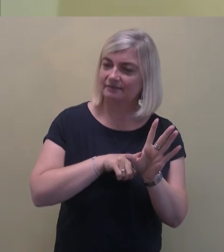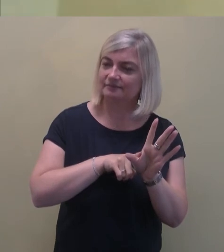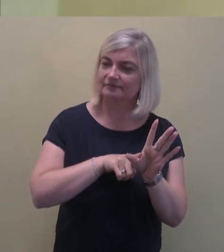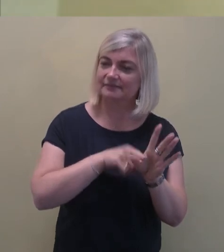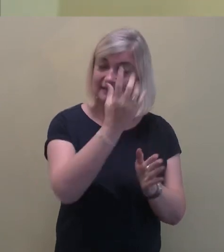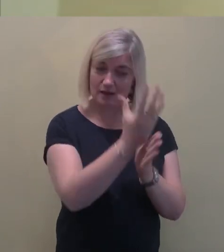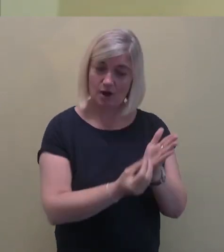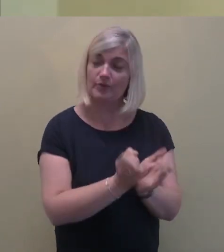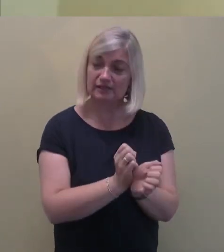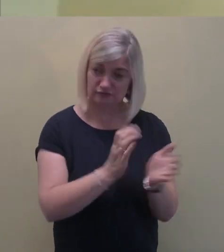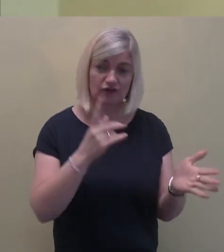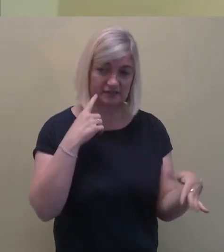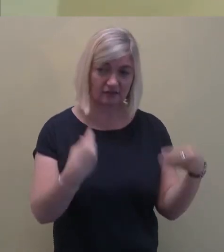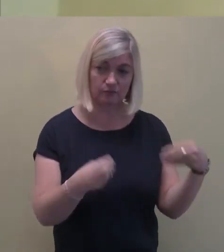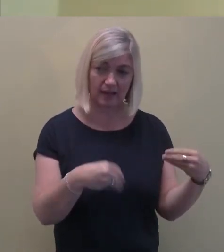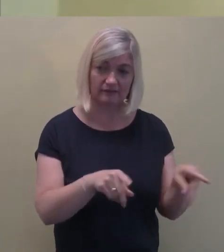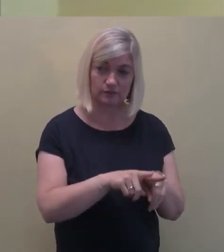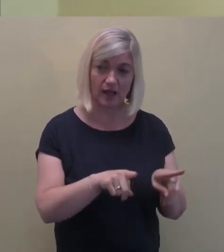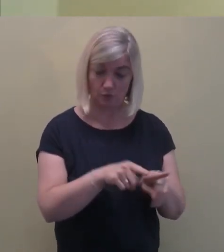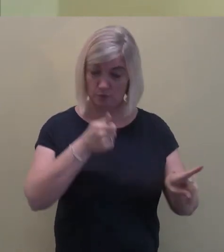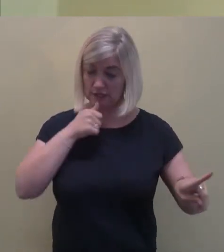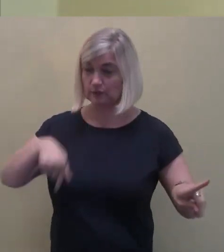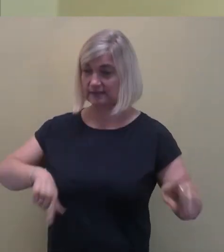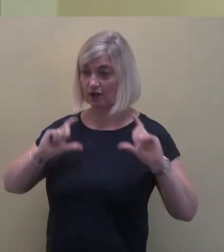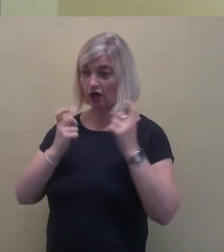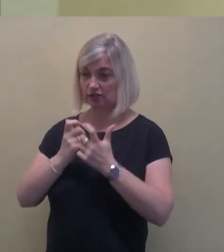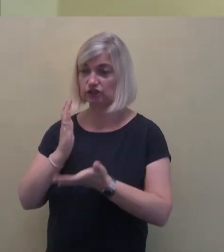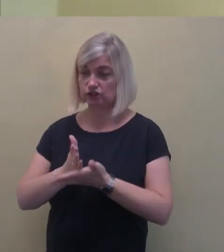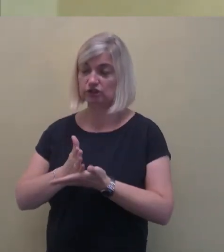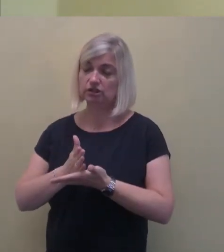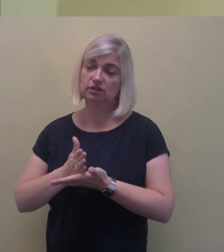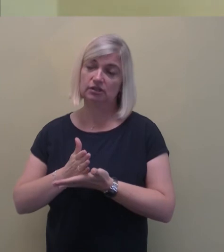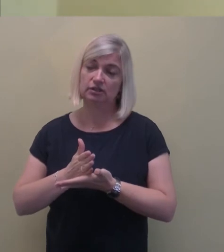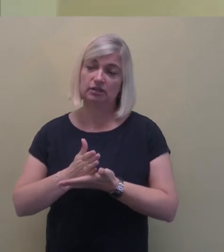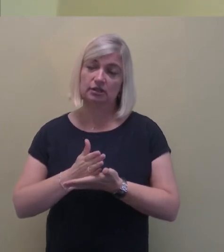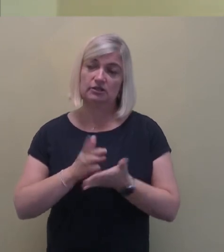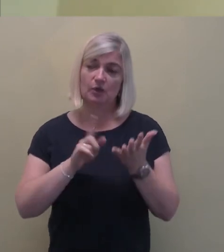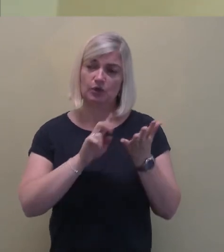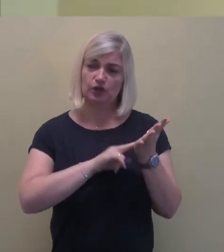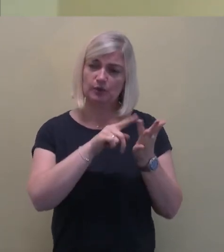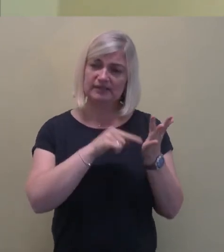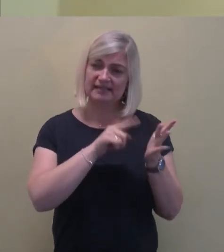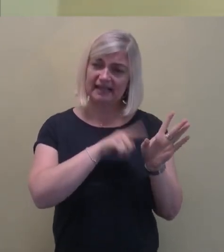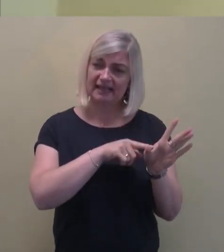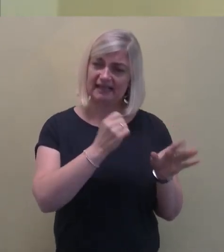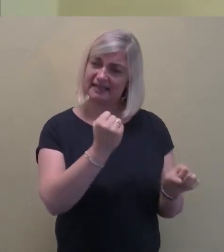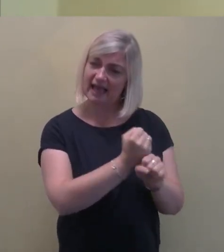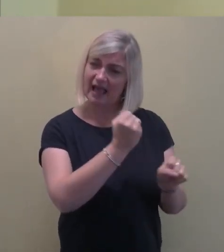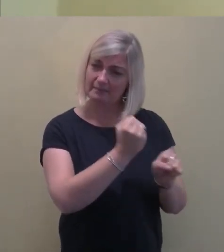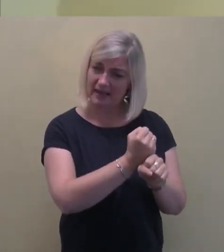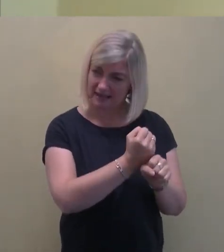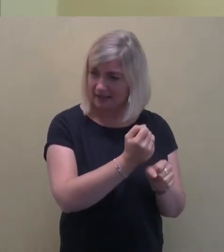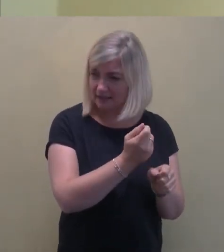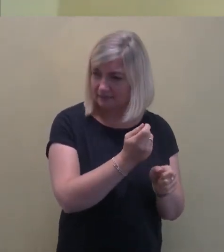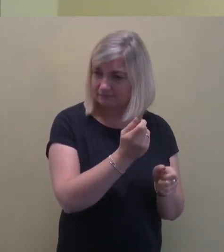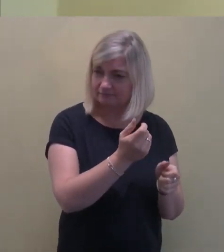Well, actually, no, I won't do Unreal Engine, switch your colour. Maybe Unity. You download Unity. It's a free piece of software to install. It's actually what we use at the